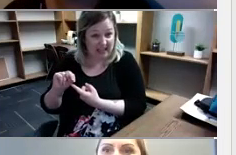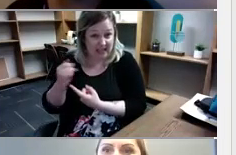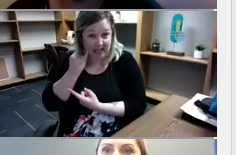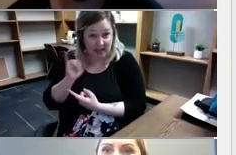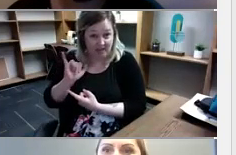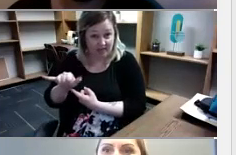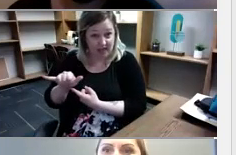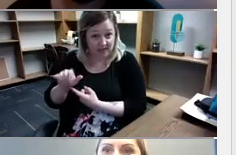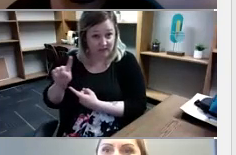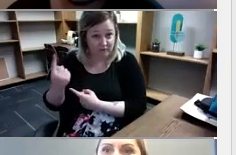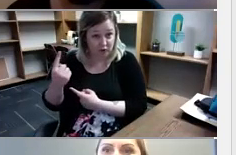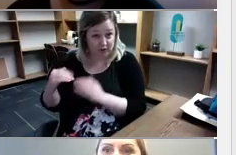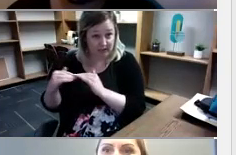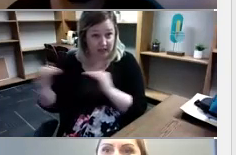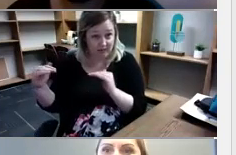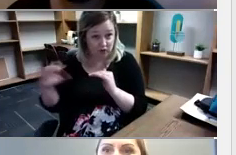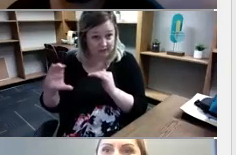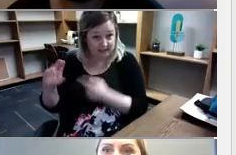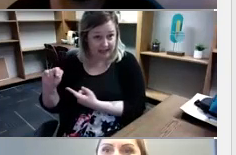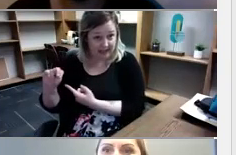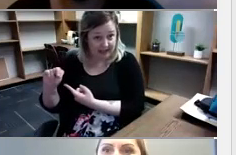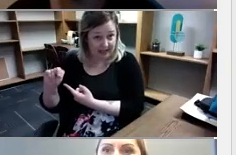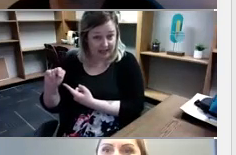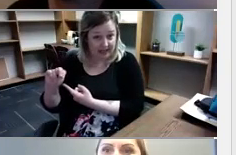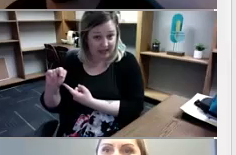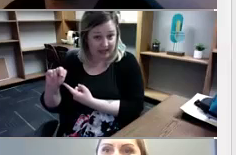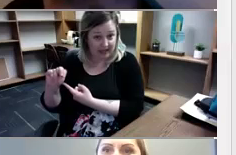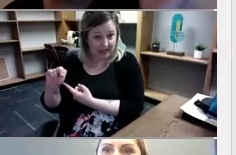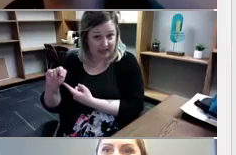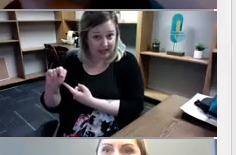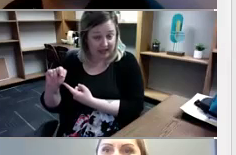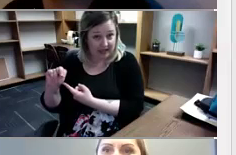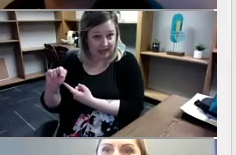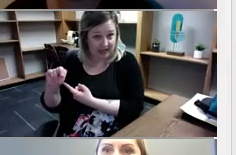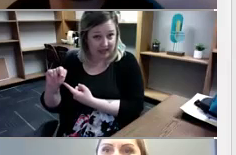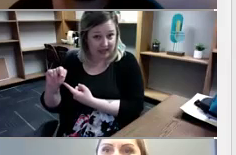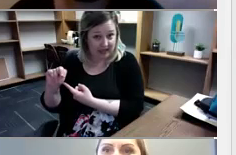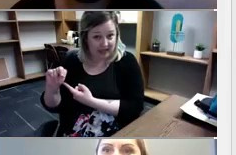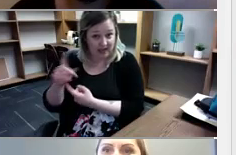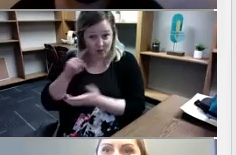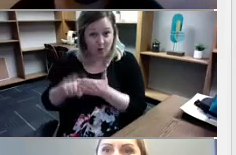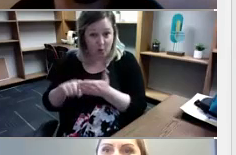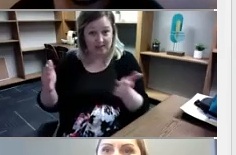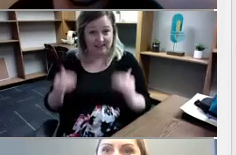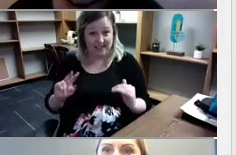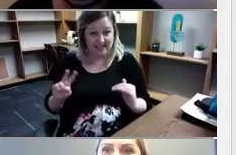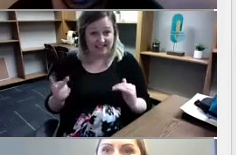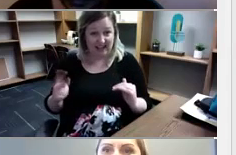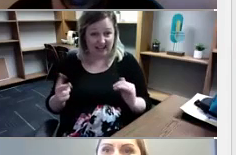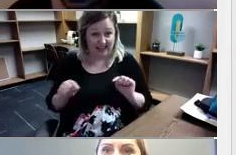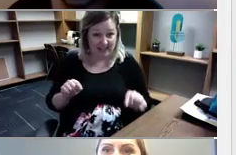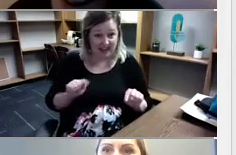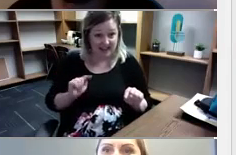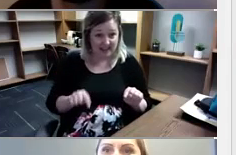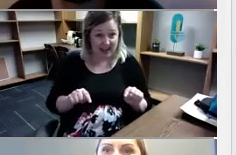level's merging complexity. Cn by 3 and C2n by 3 would be also Cn. Summation of both of those would become Cn.